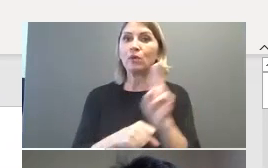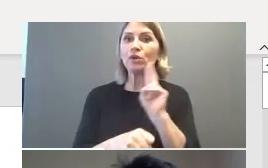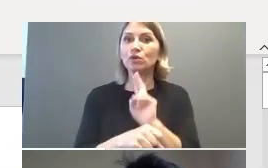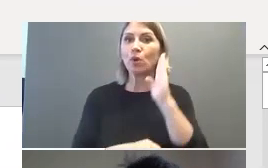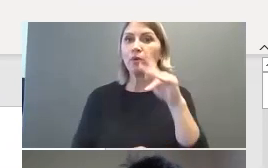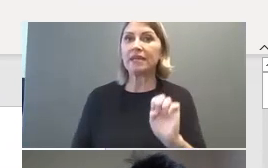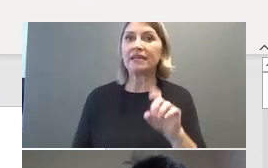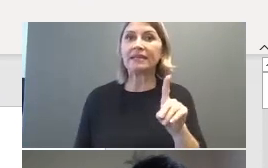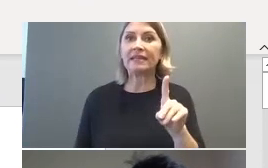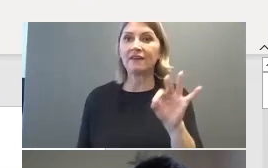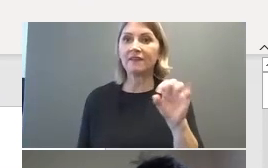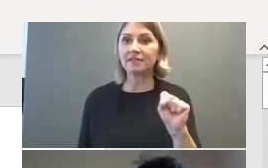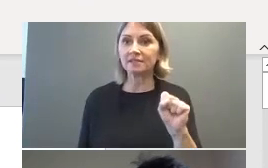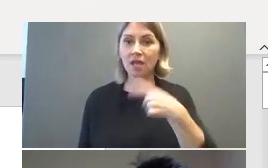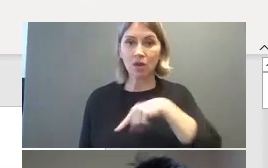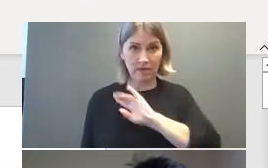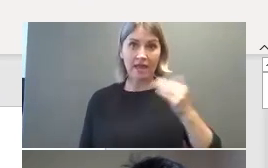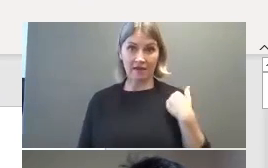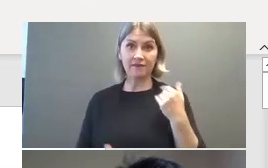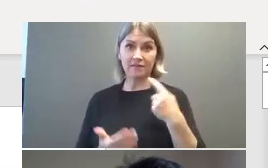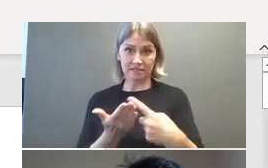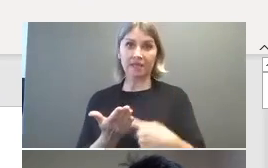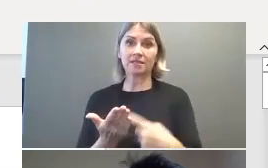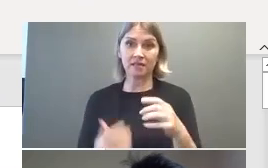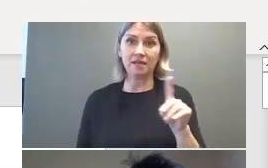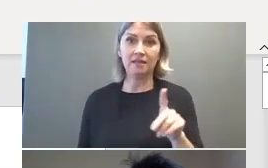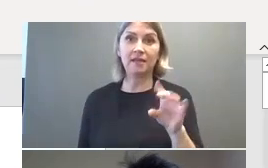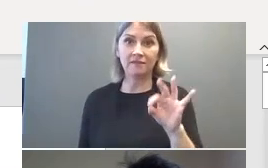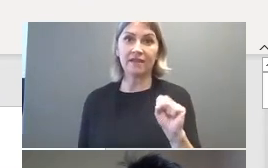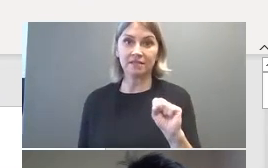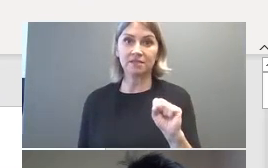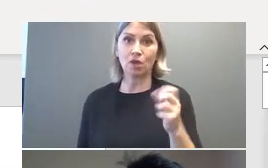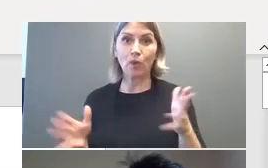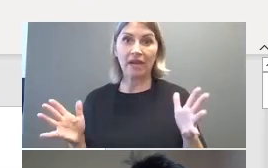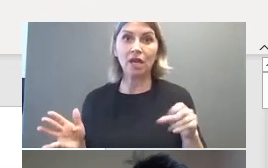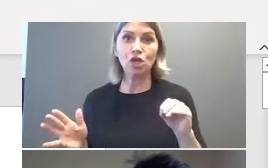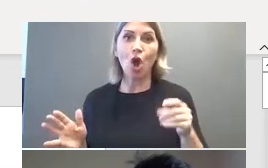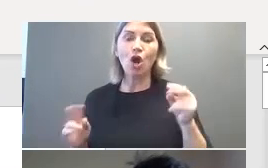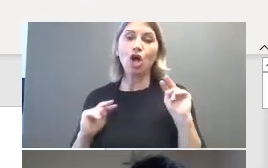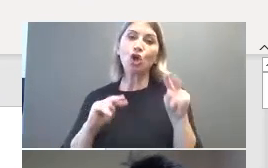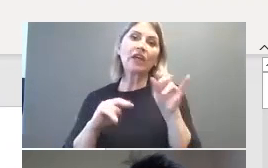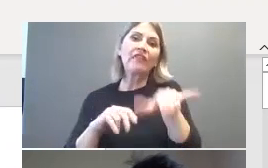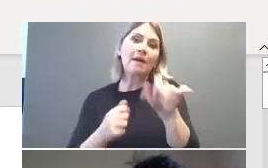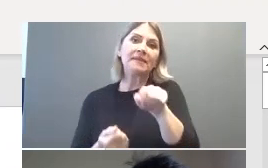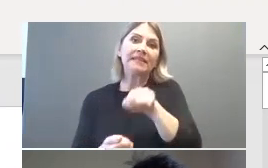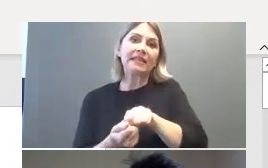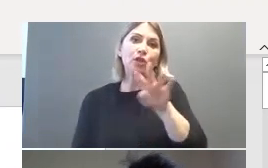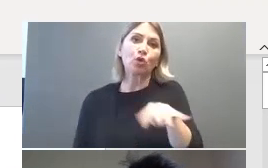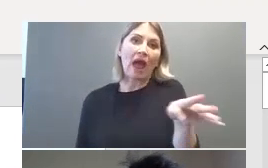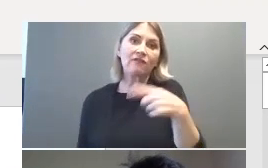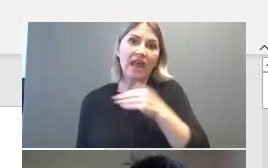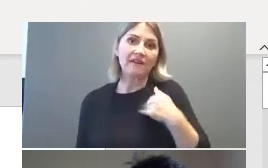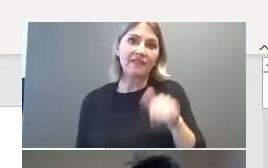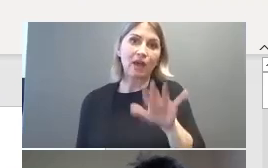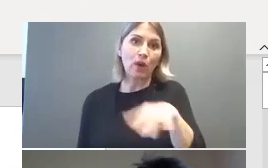to be DFS. And we have covered DFS already. So let's just look at this particular graph, right? So we have this graph